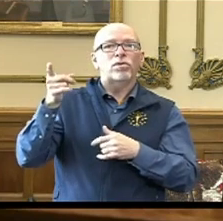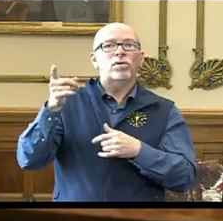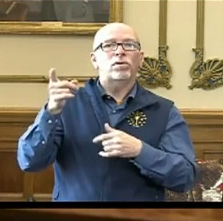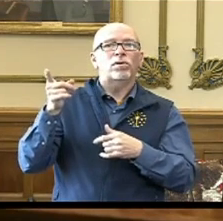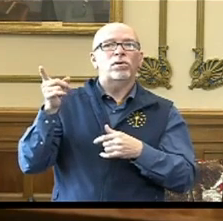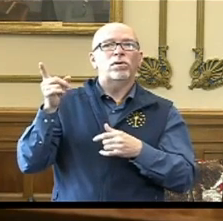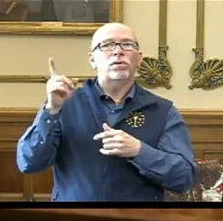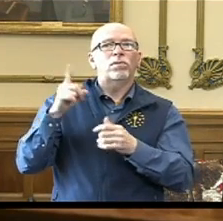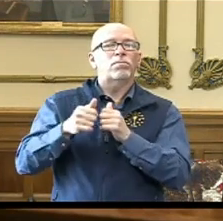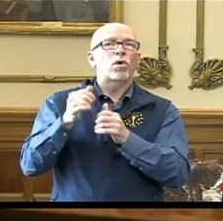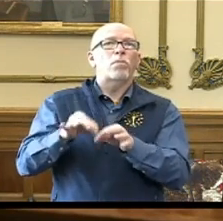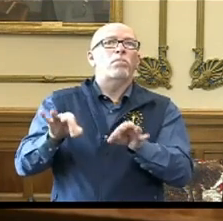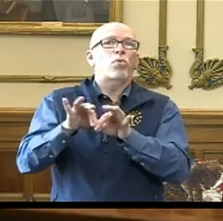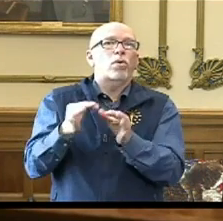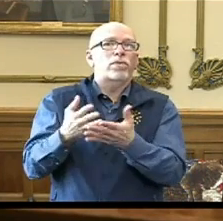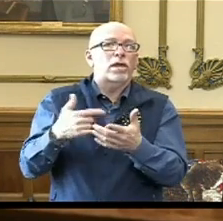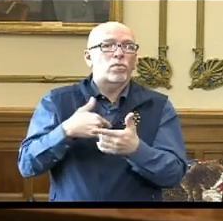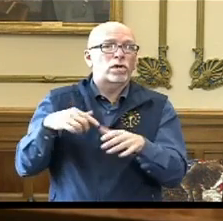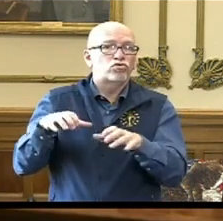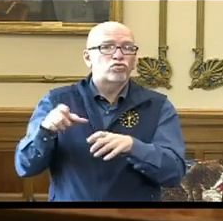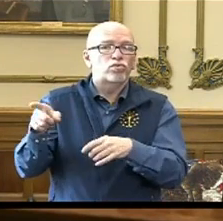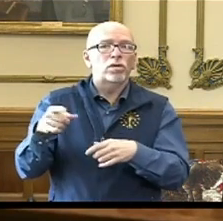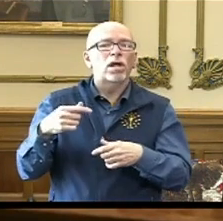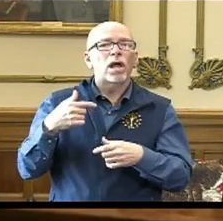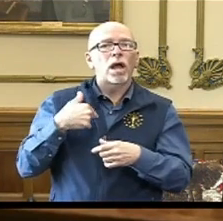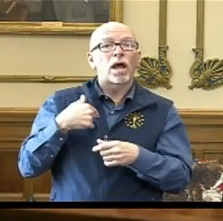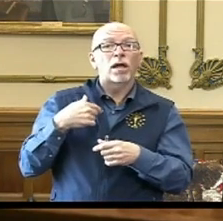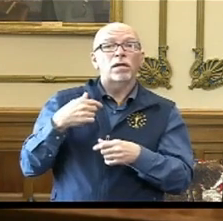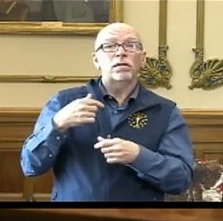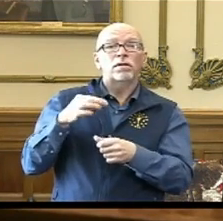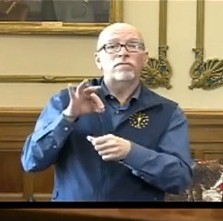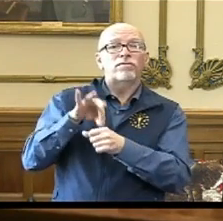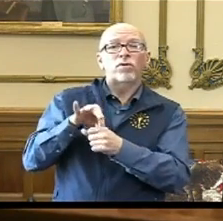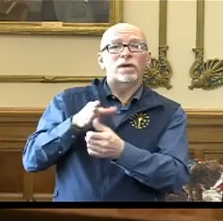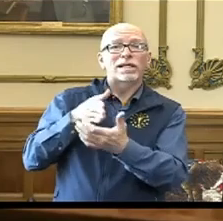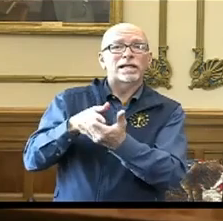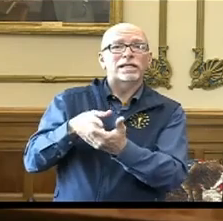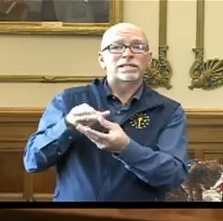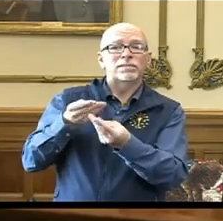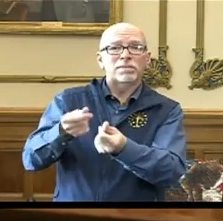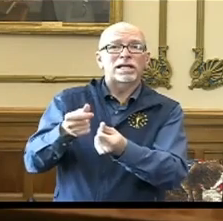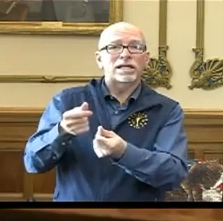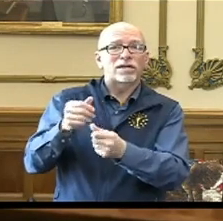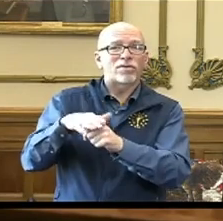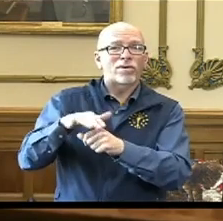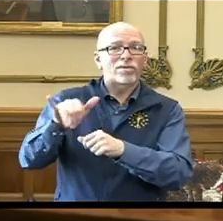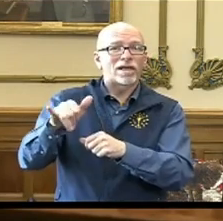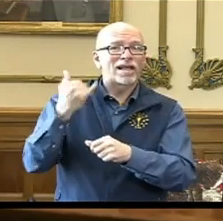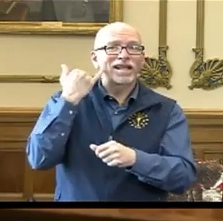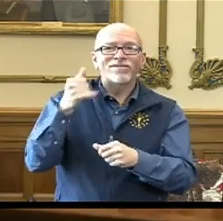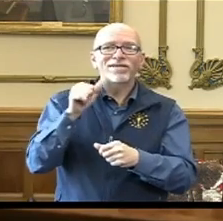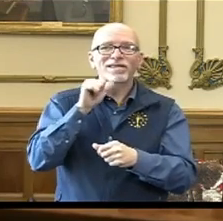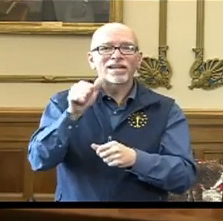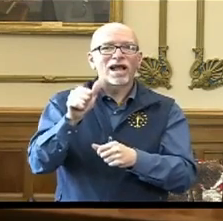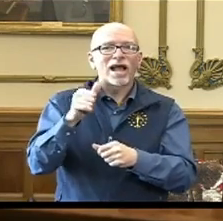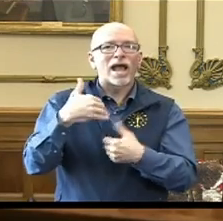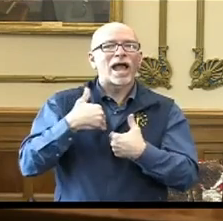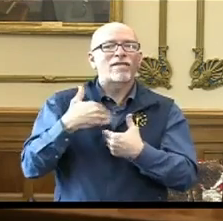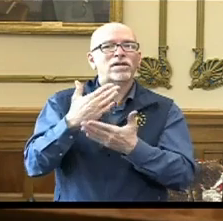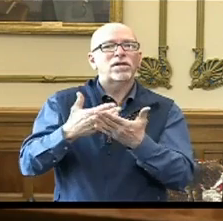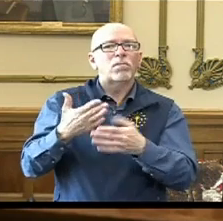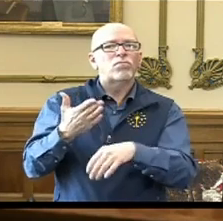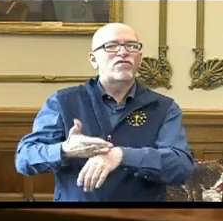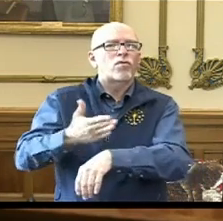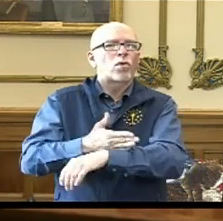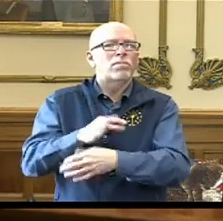most important thing that we do. I even vote against spending on that if it doesn't have reforms tied to